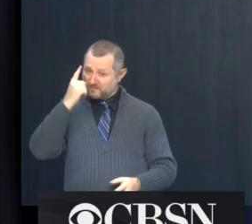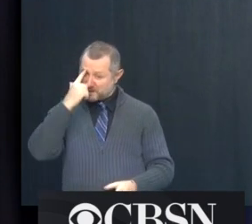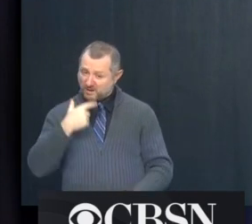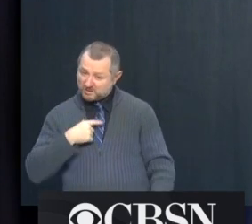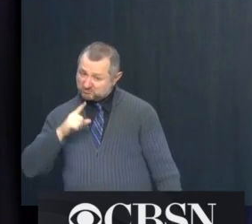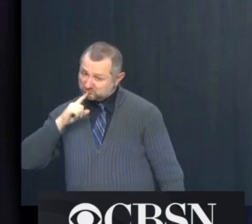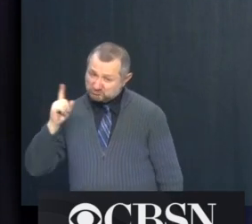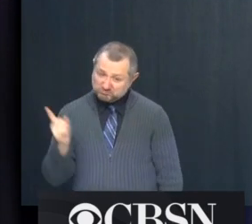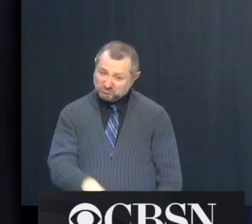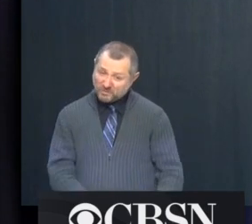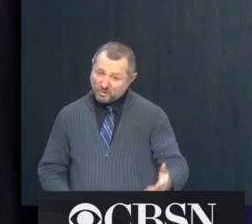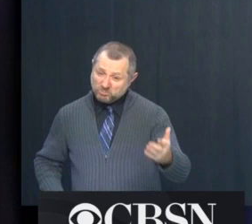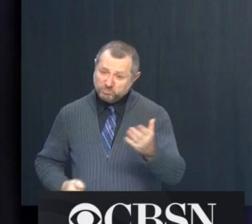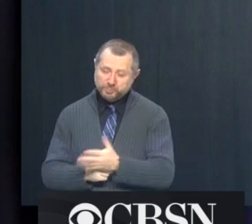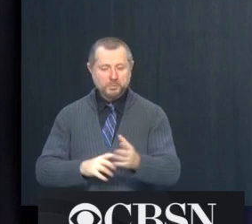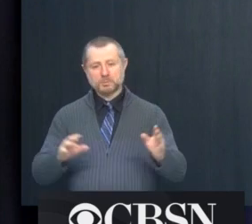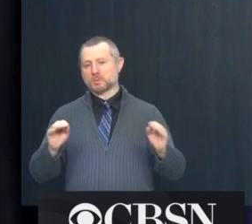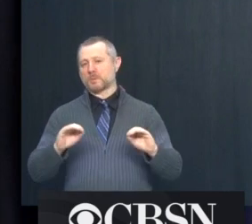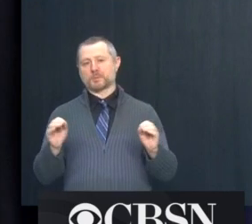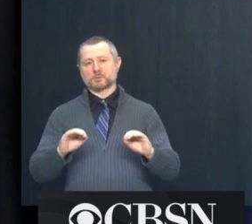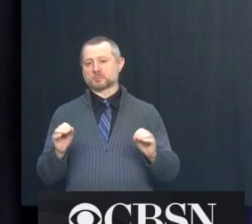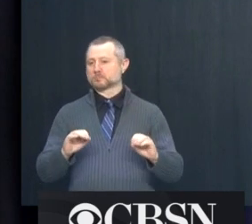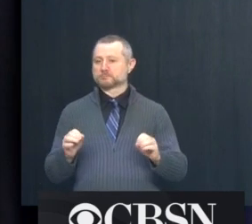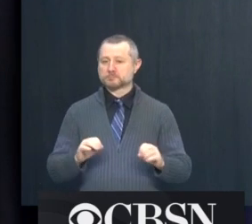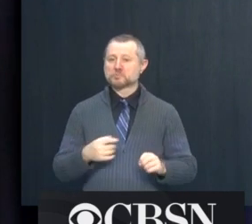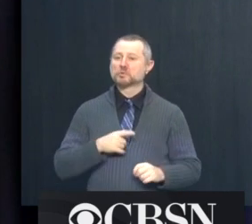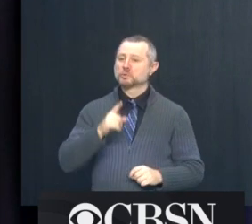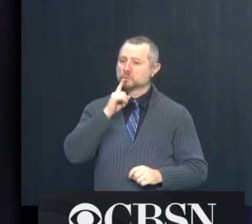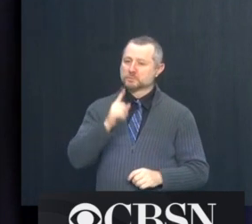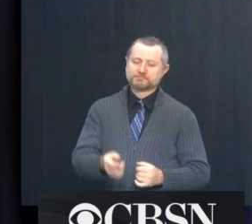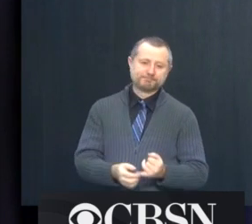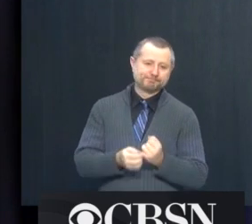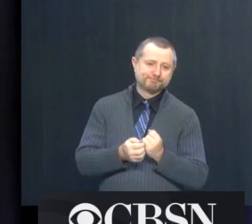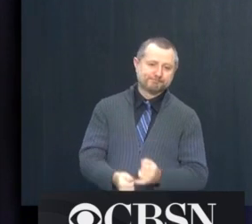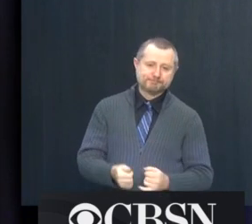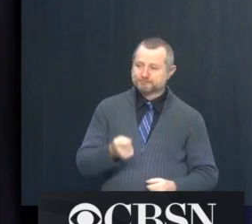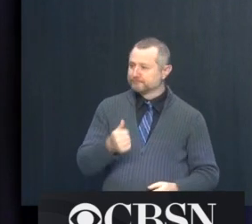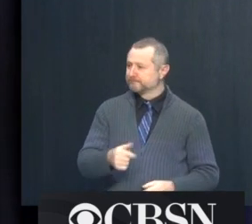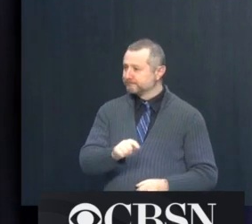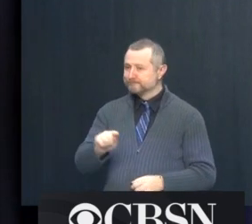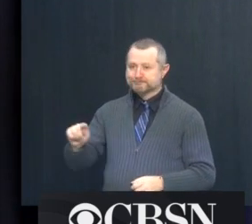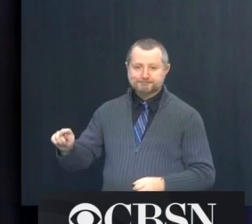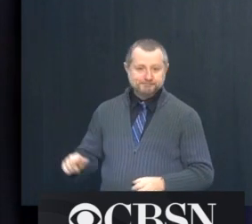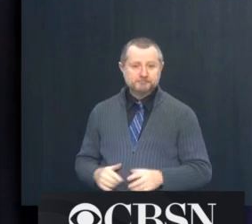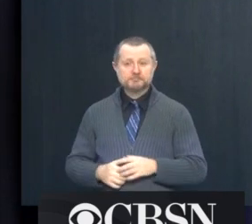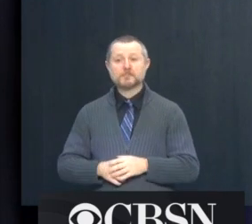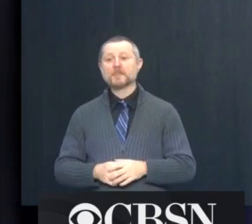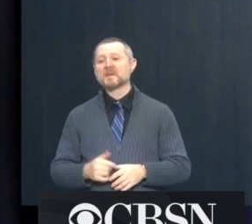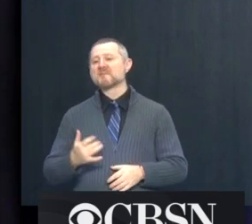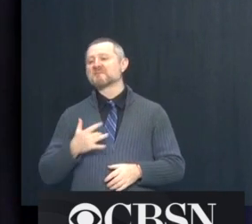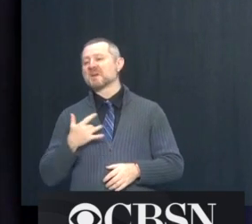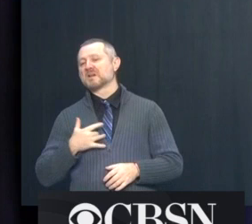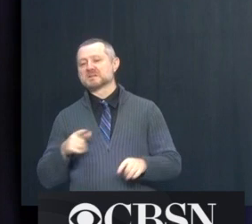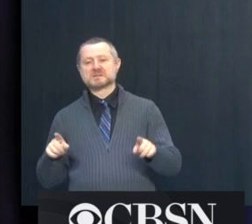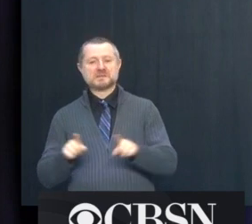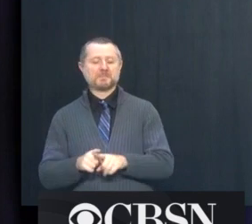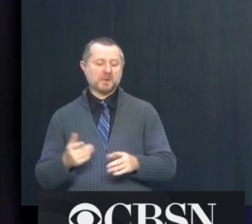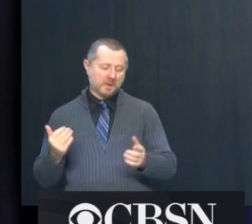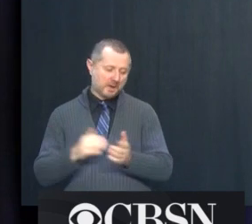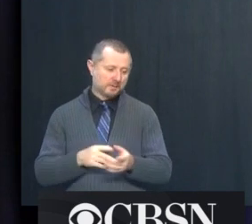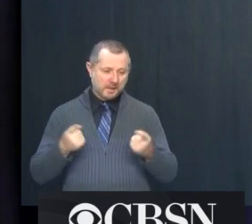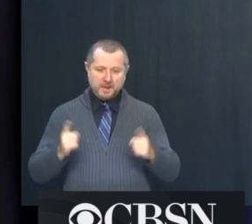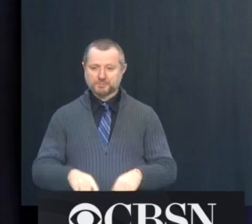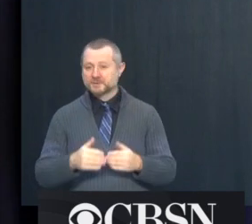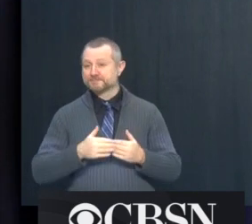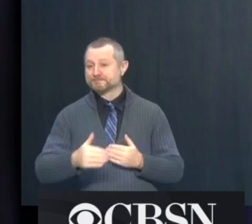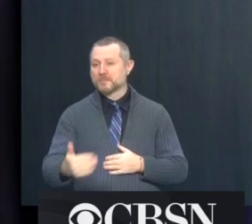anything that made a difference. Little bit, bars and restaurants. And I believe the same thing here. I'm going to tell New